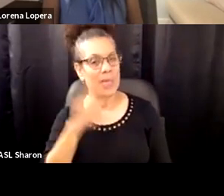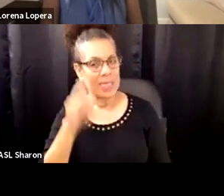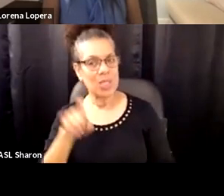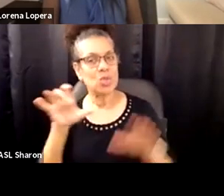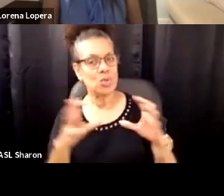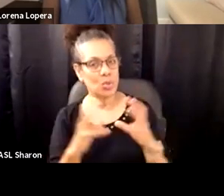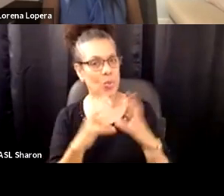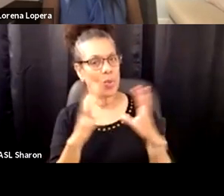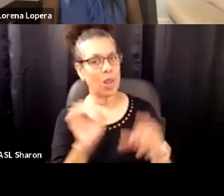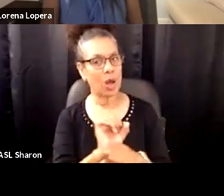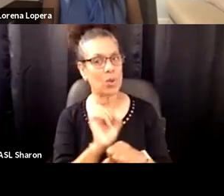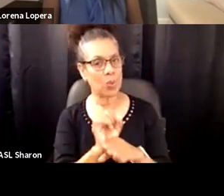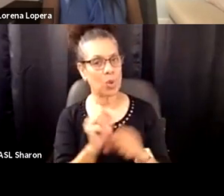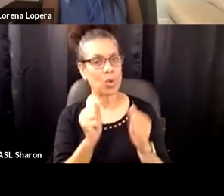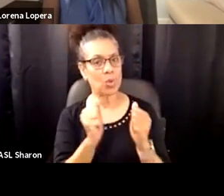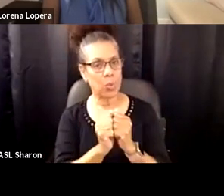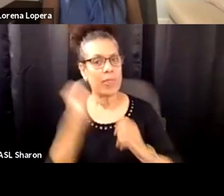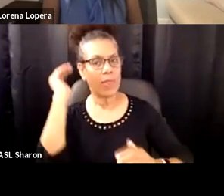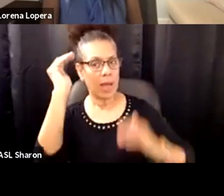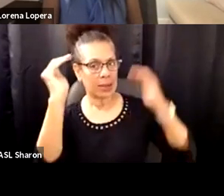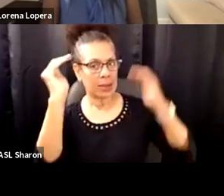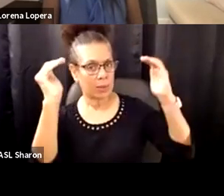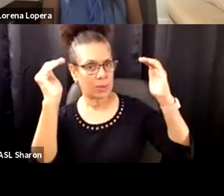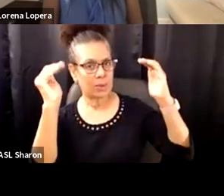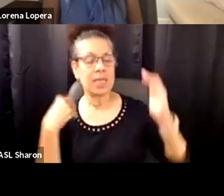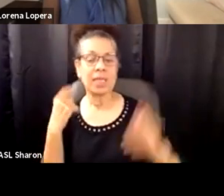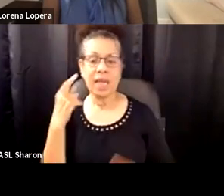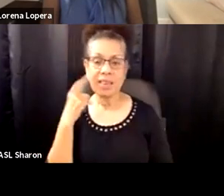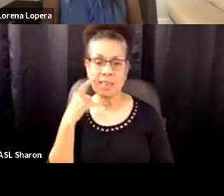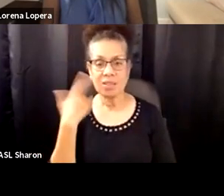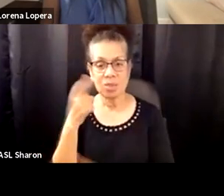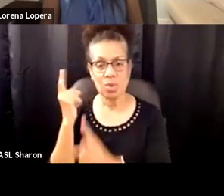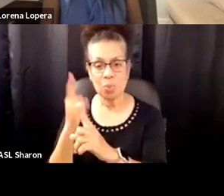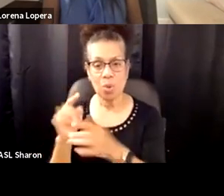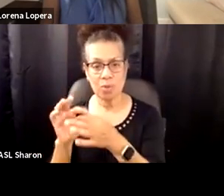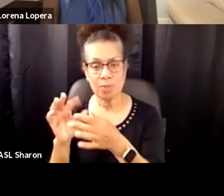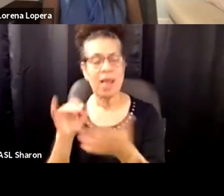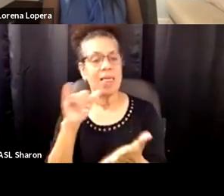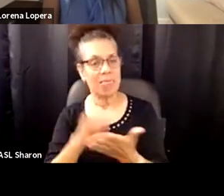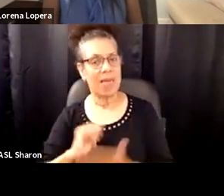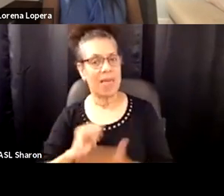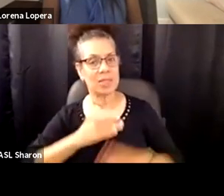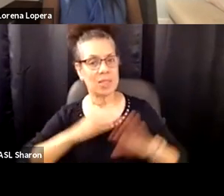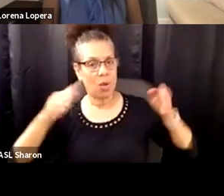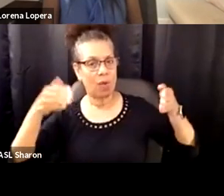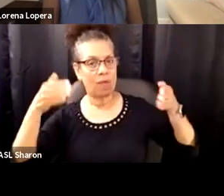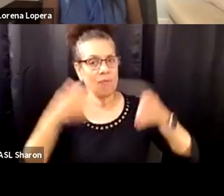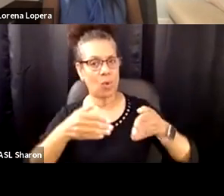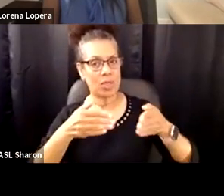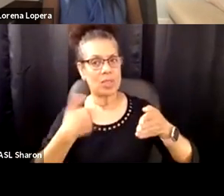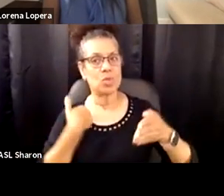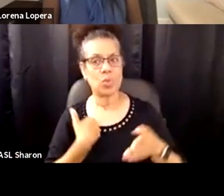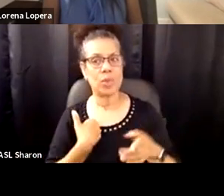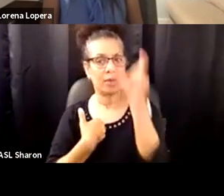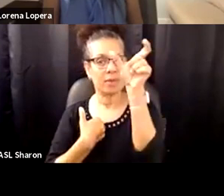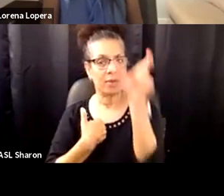of work with with adults and i think to miss campbell's point that really is the focus on the tier one support